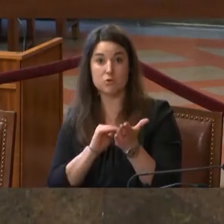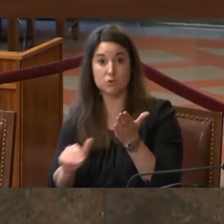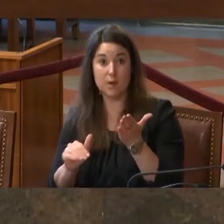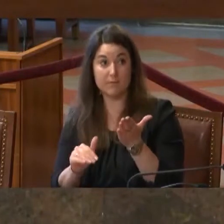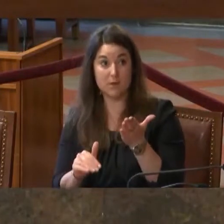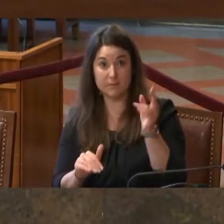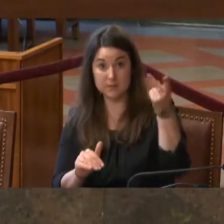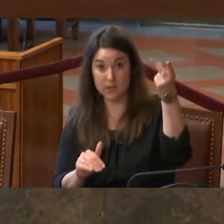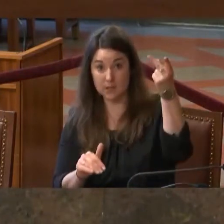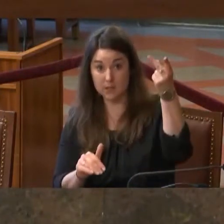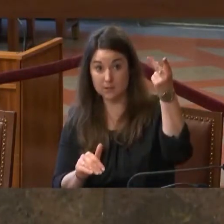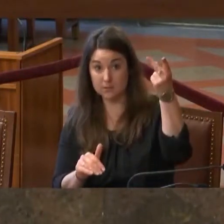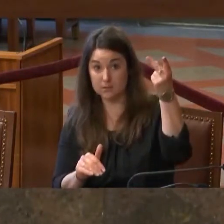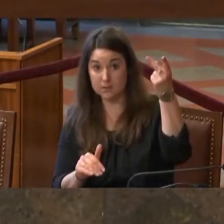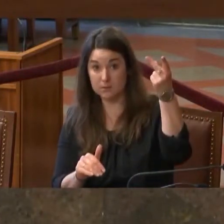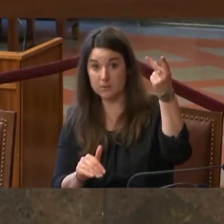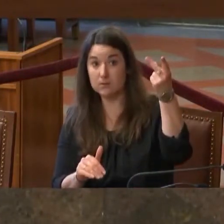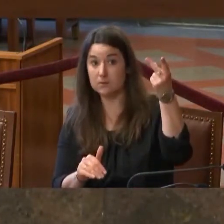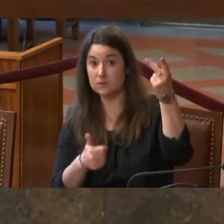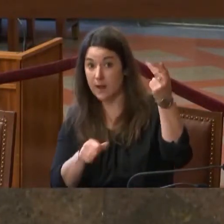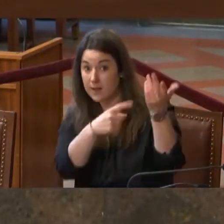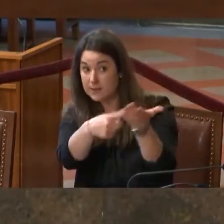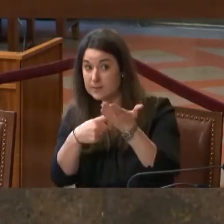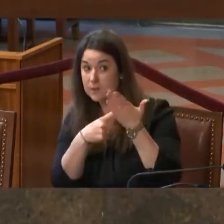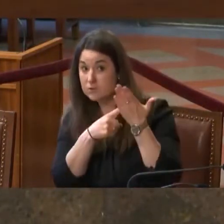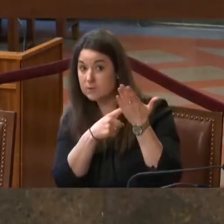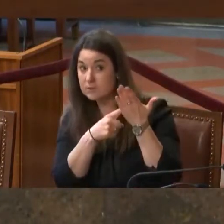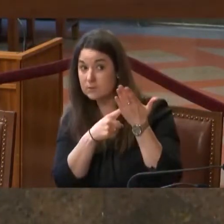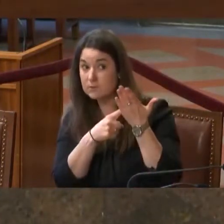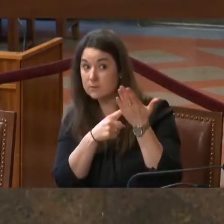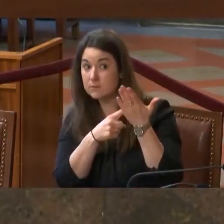we have a second? Any discussion?